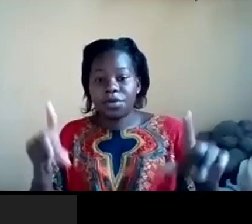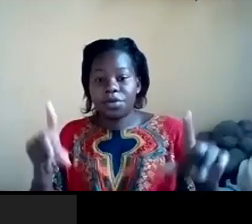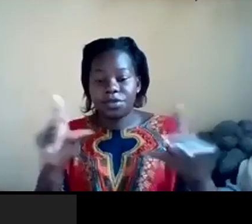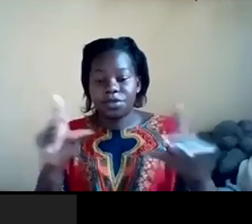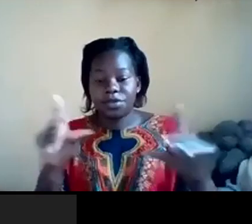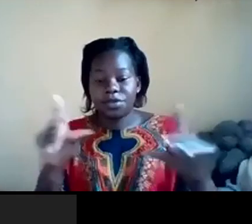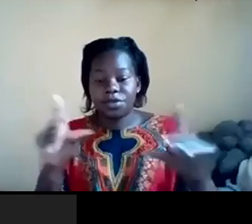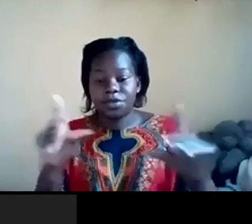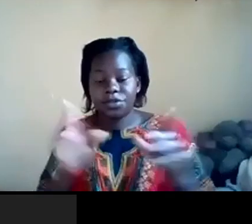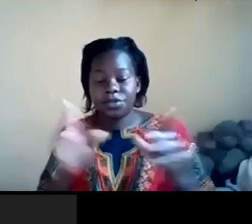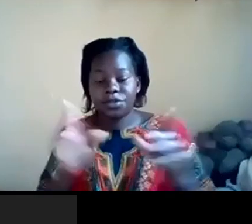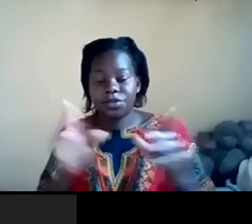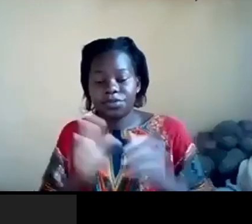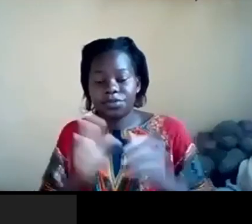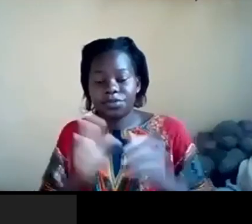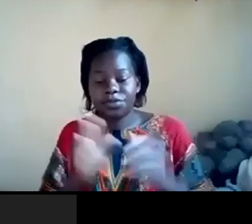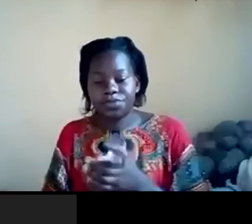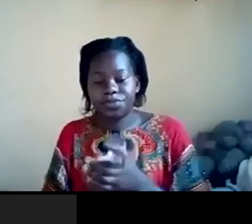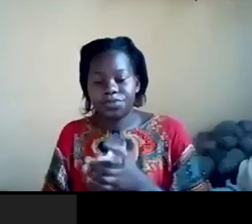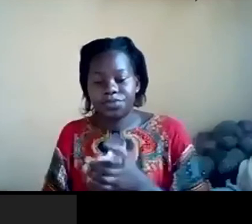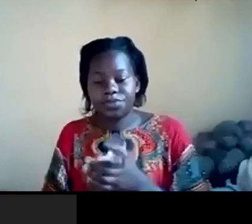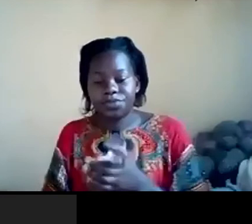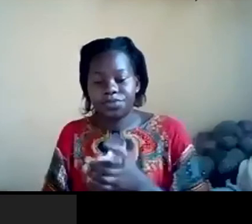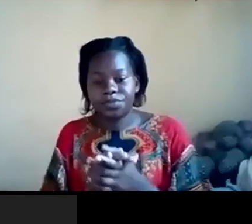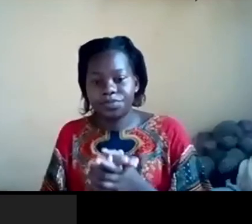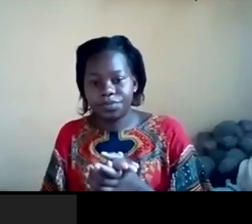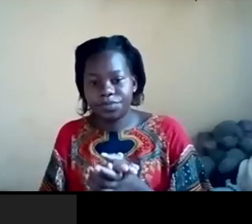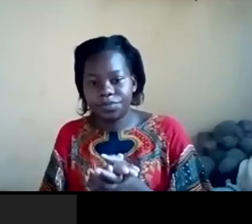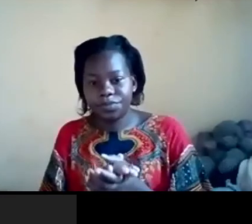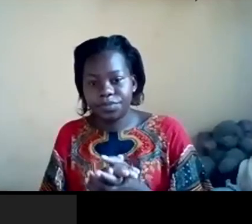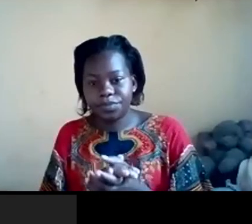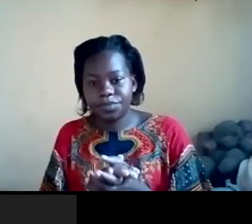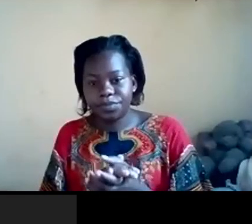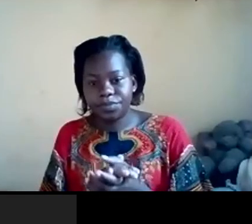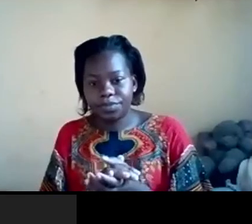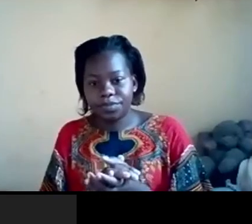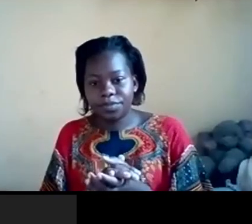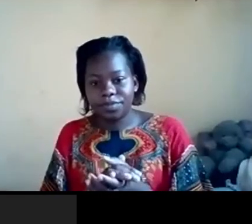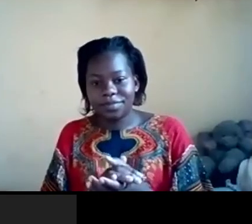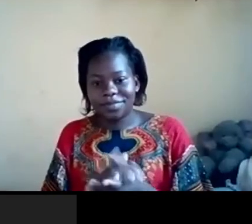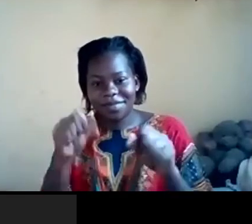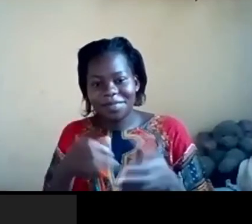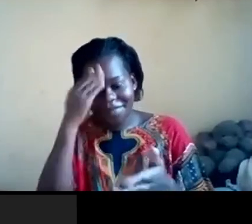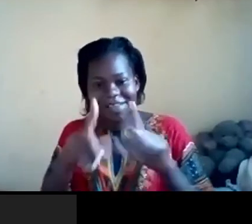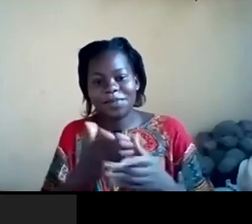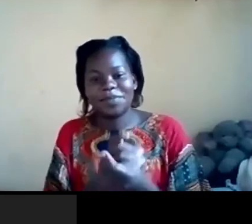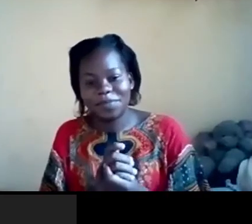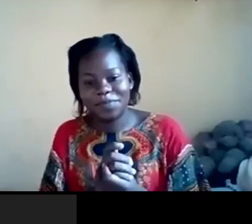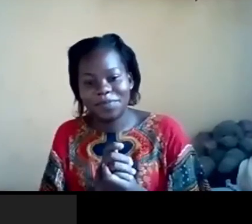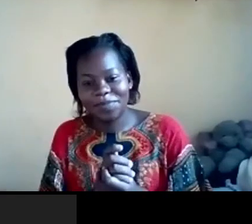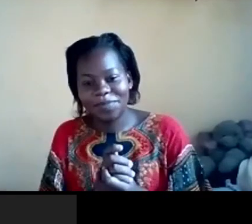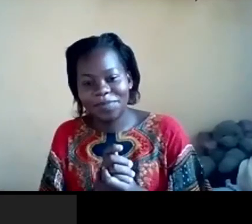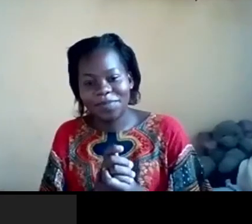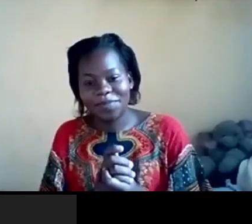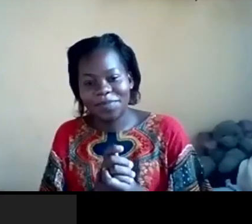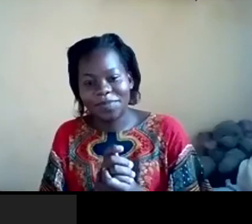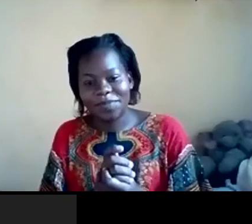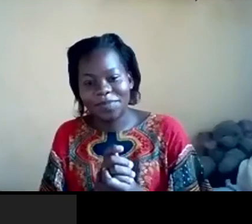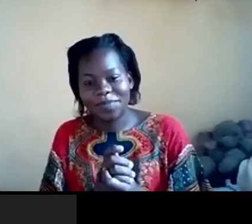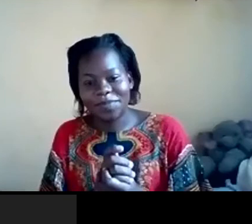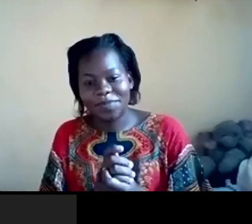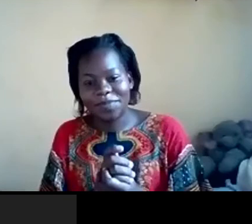us. And to my colleagues on the other side who folks never get a chance to see, my colleagues at the UNDP Accelerator